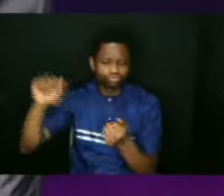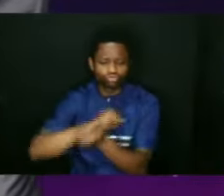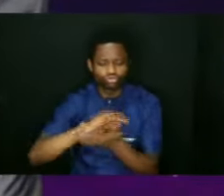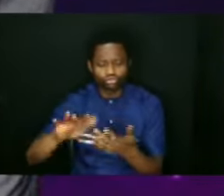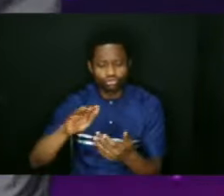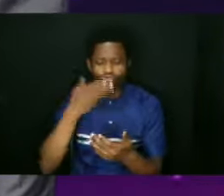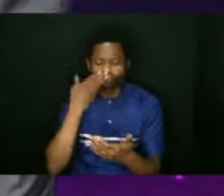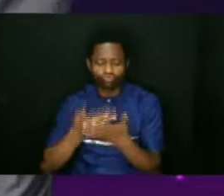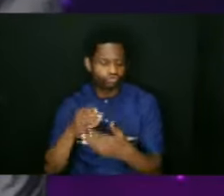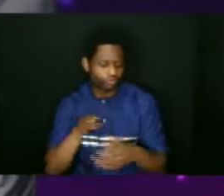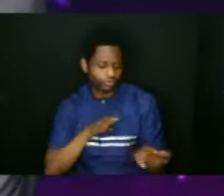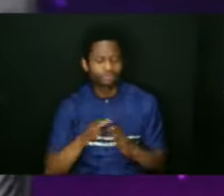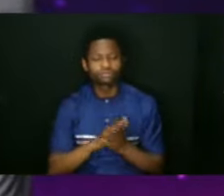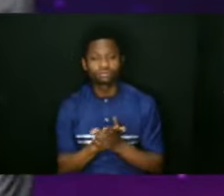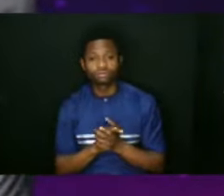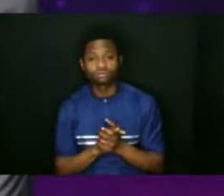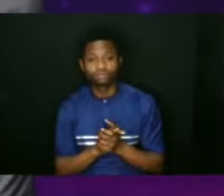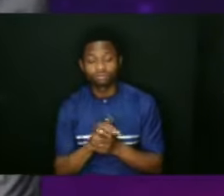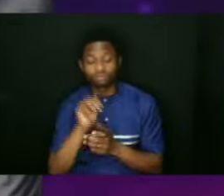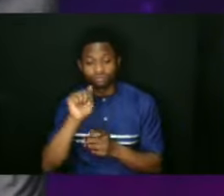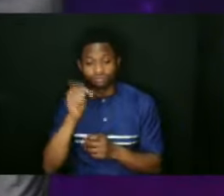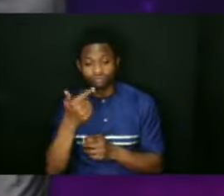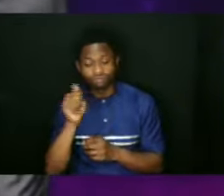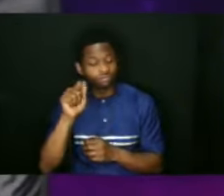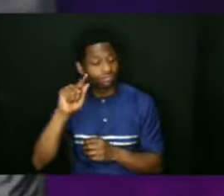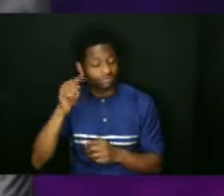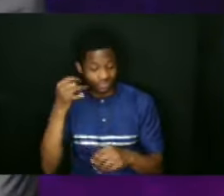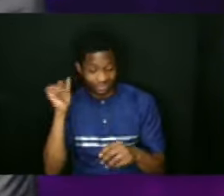penetrate. Agate is also for